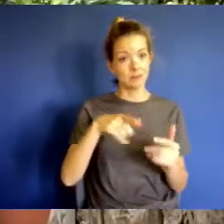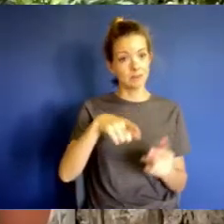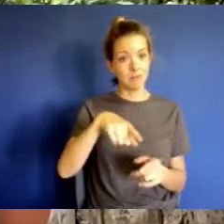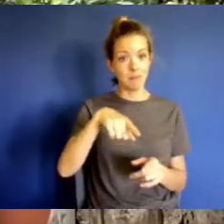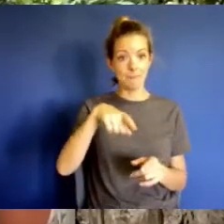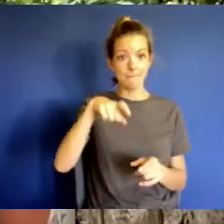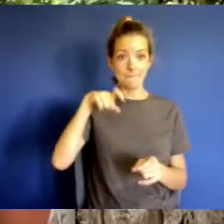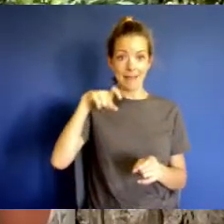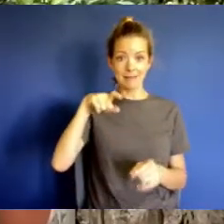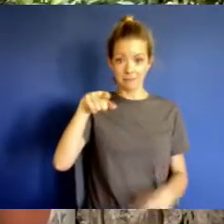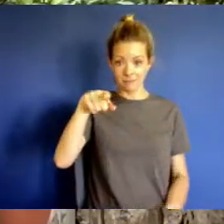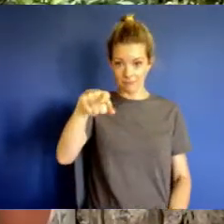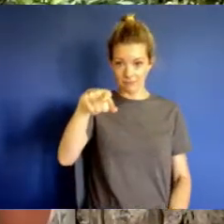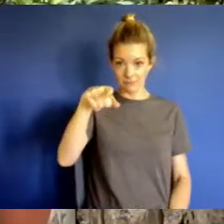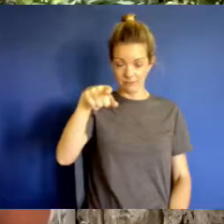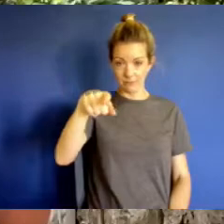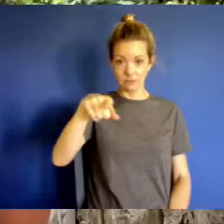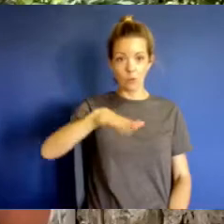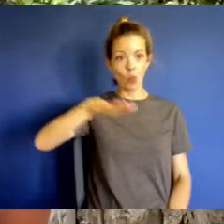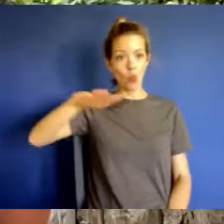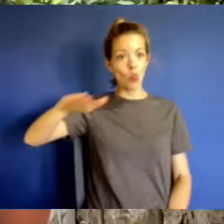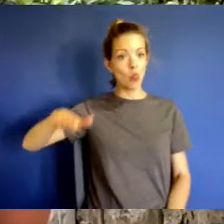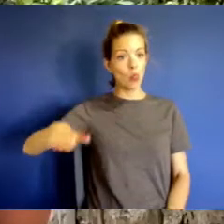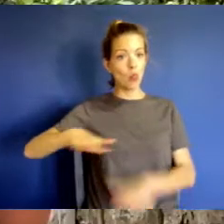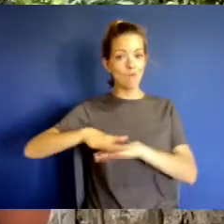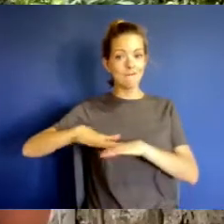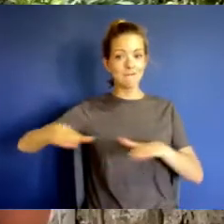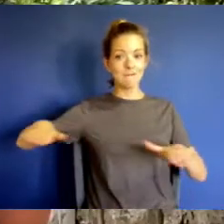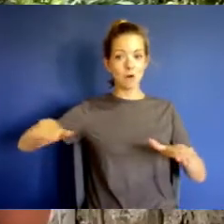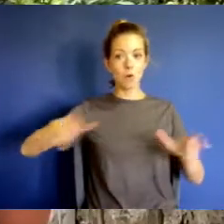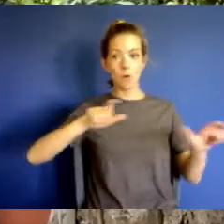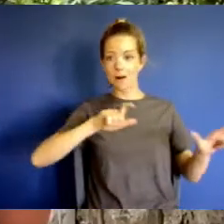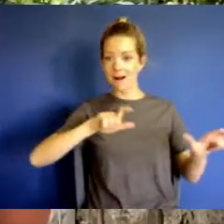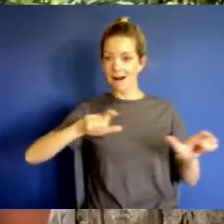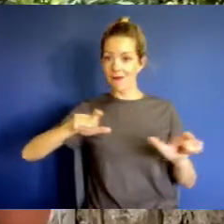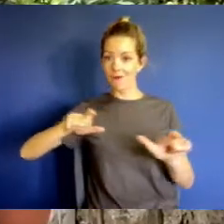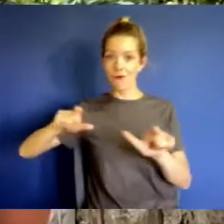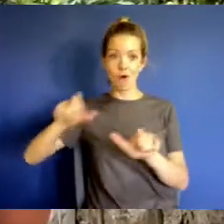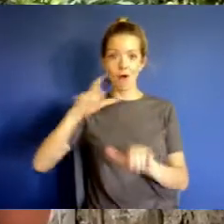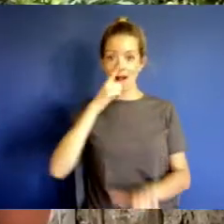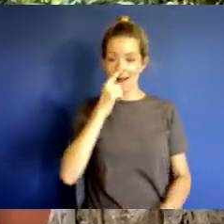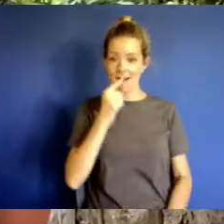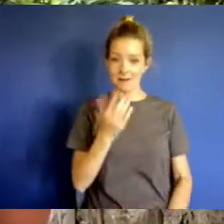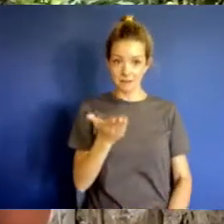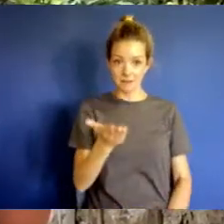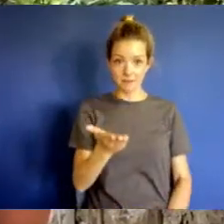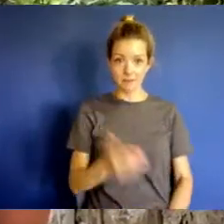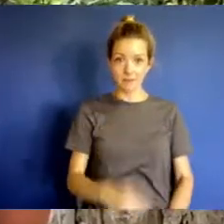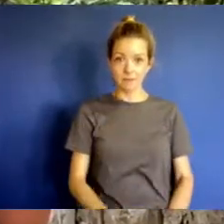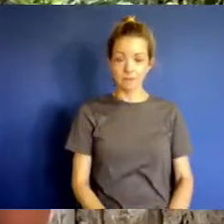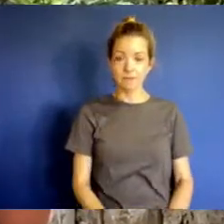so the left leg, put it down onto the floor. You can keep going.